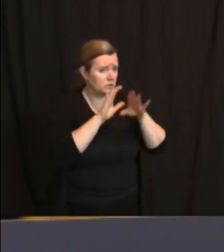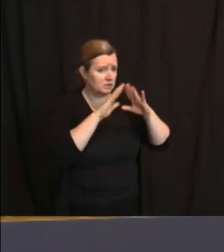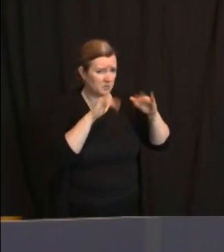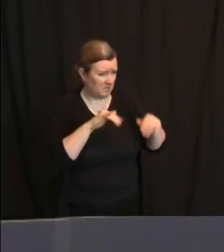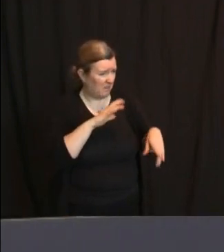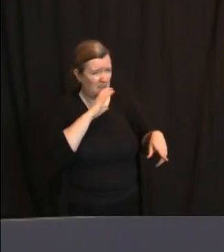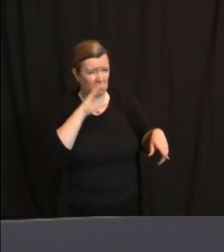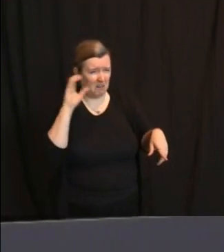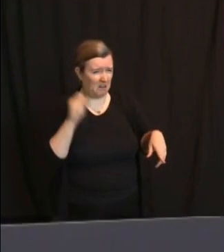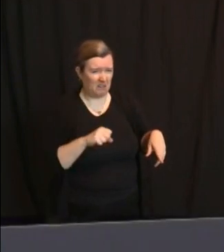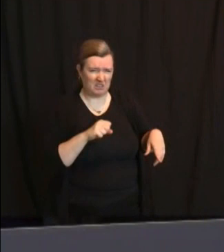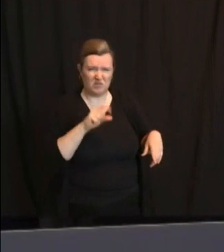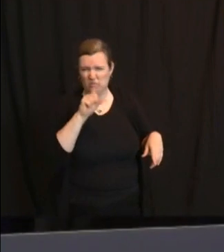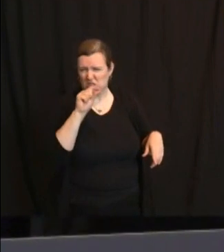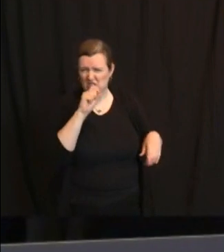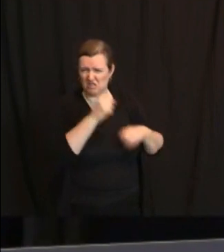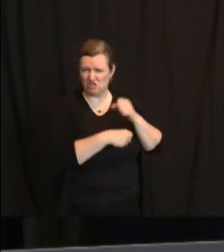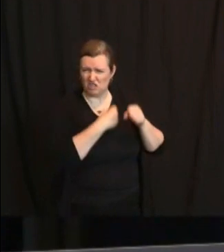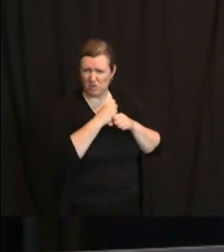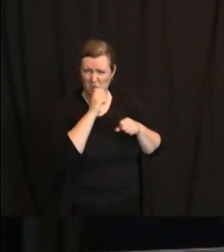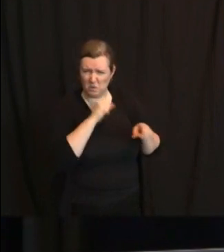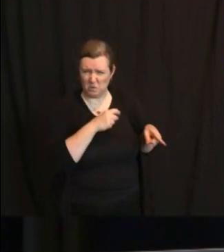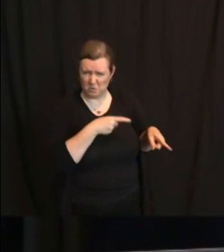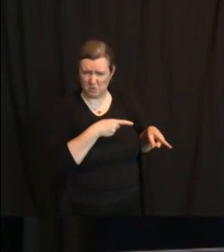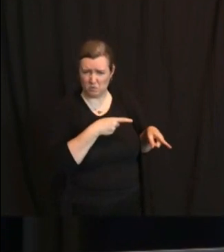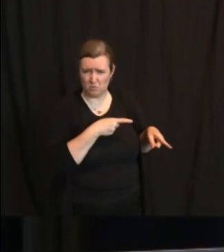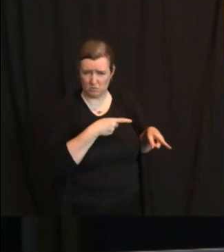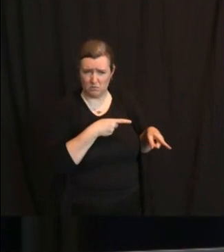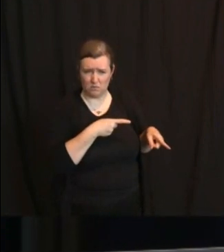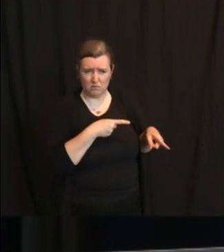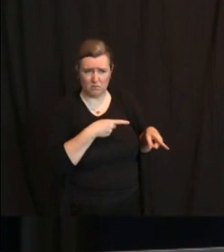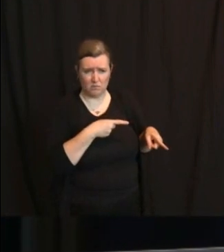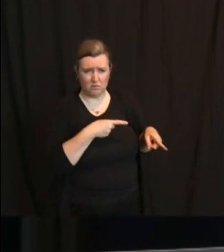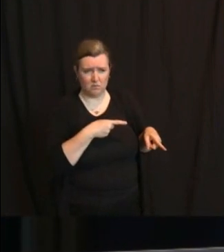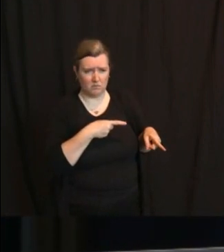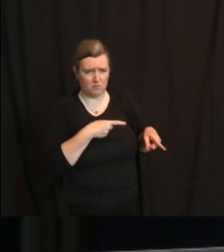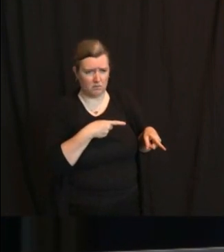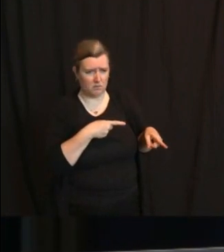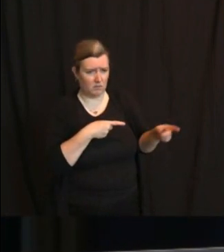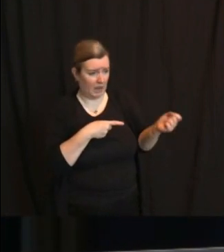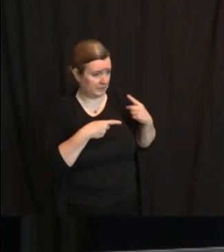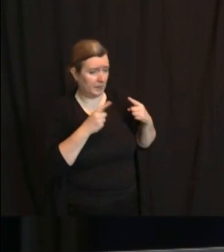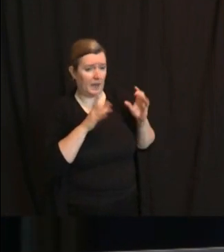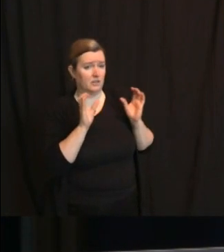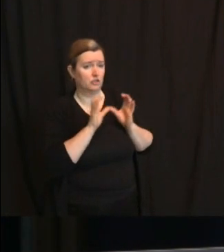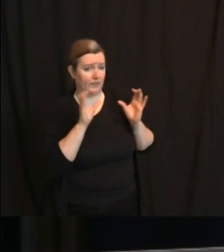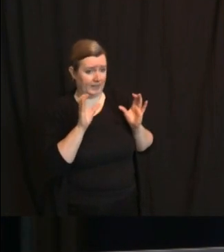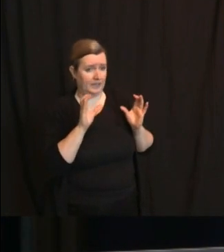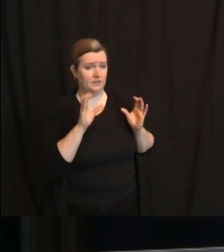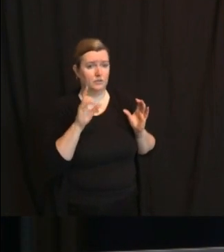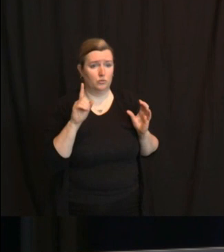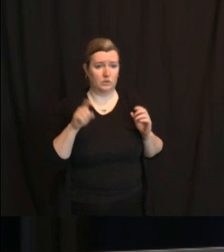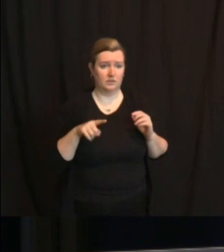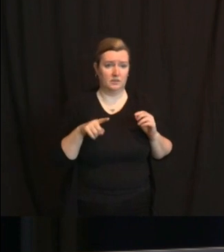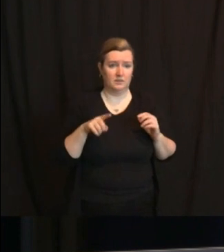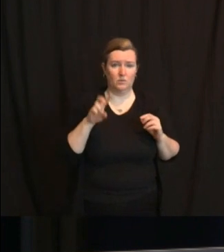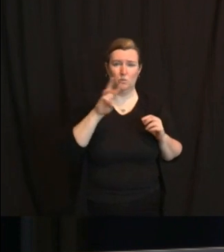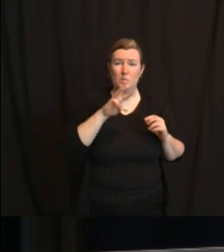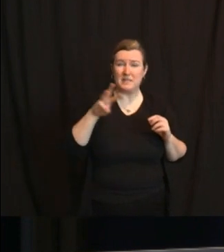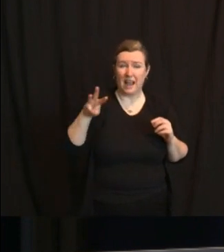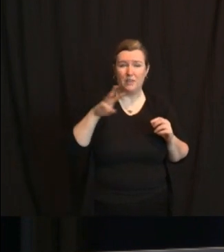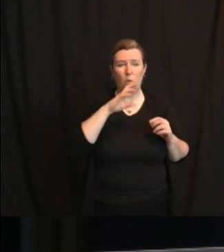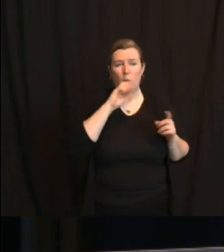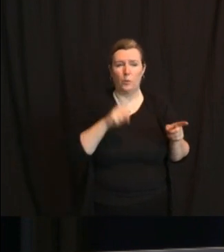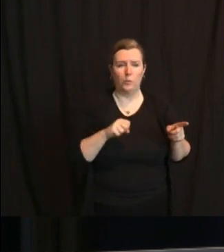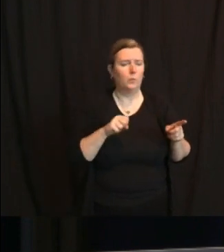Gov. I want to be careful. I don't want to conflate the certification question issue with the age of our websites or how it looks, because the